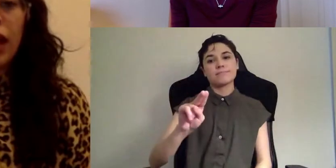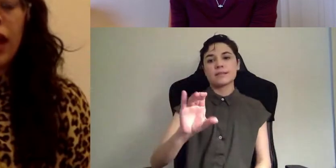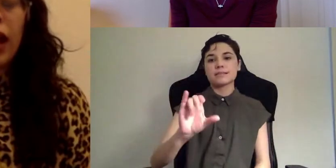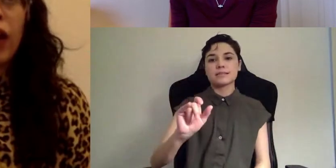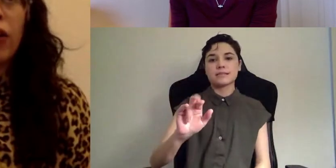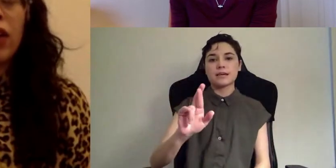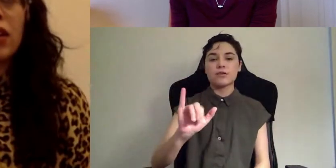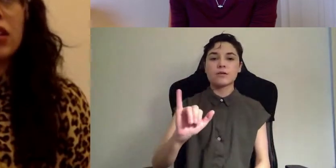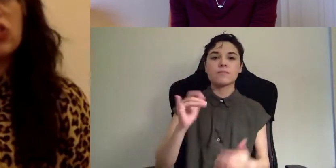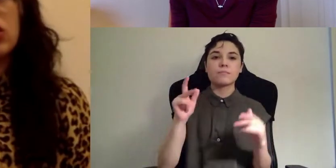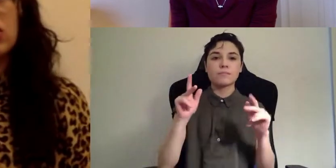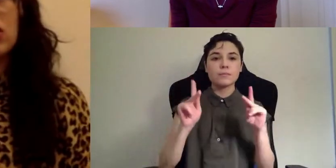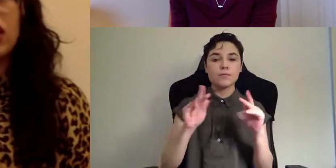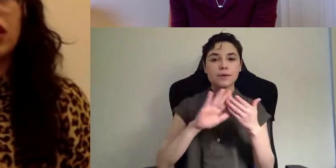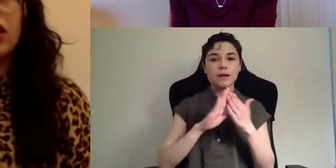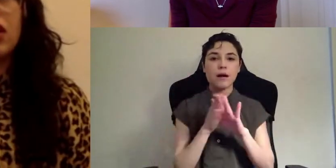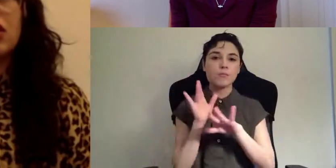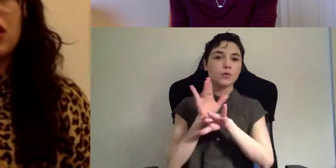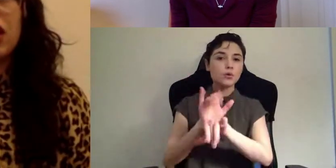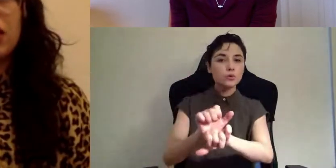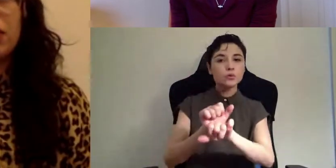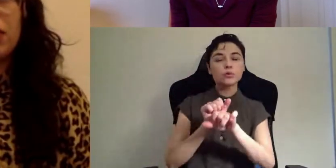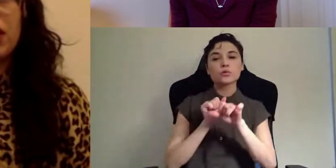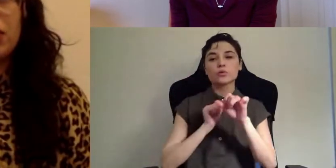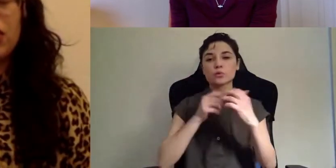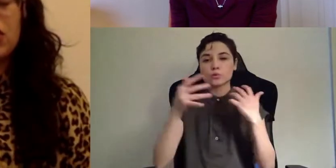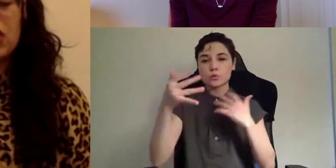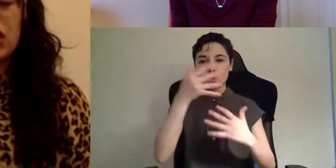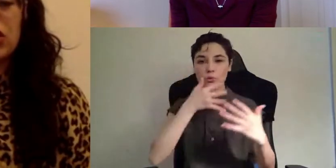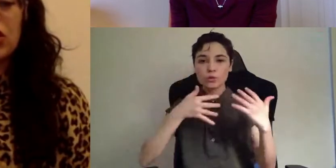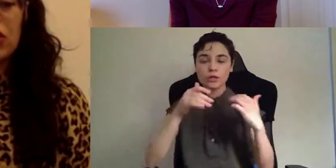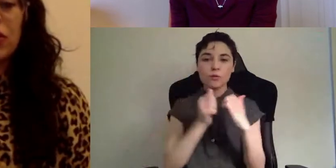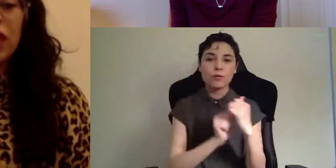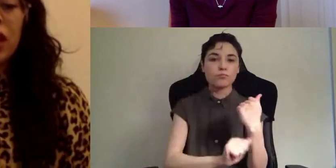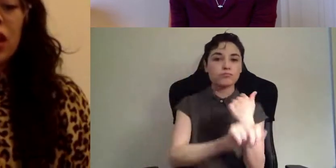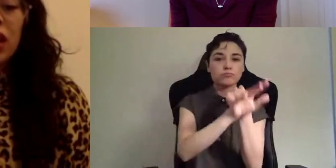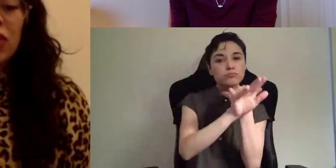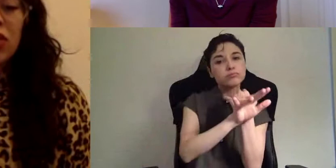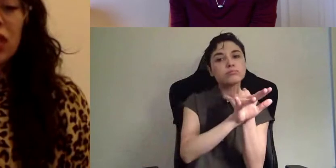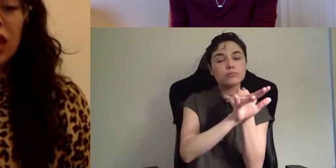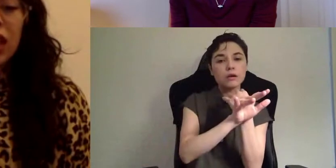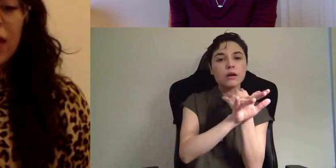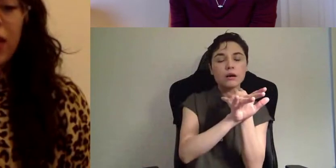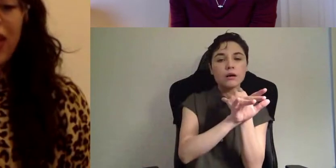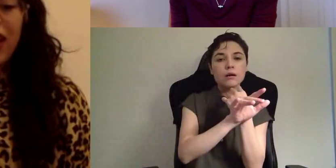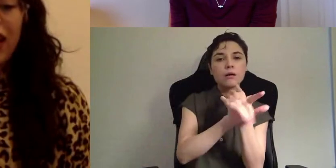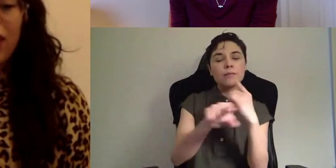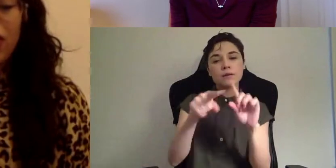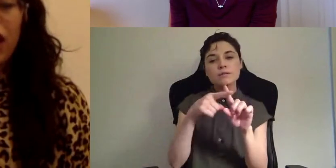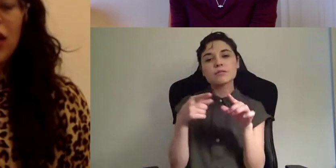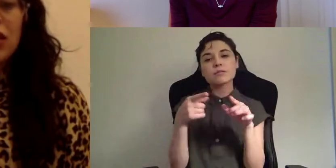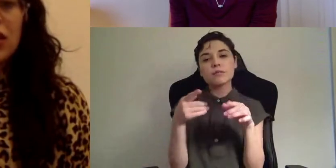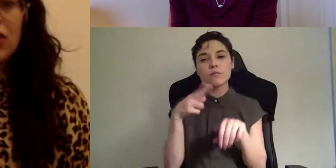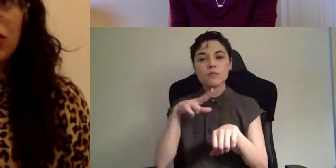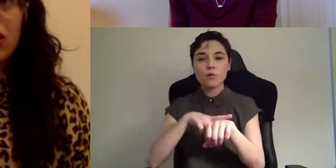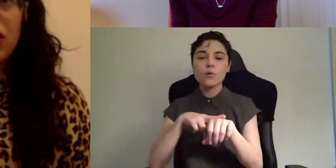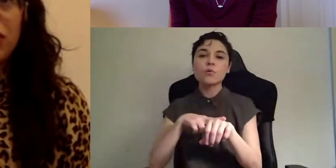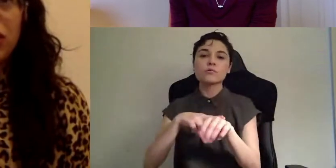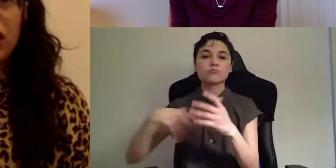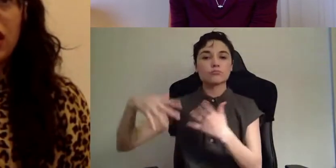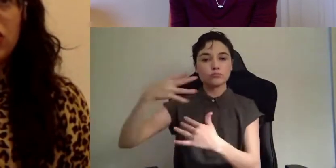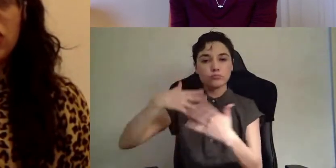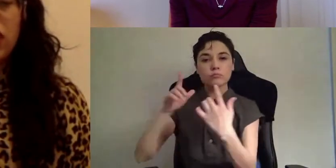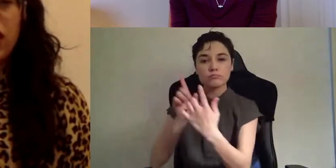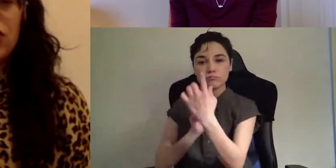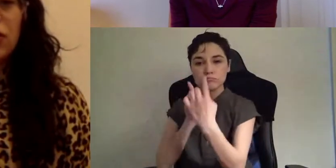in this way now, in addition to in person. So I'm just thinking about more access,